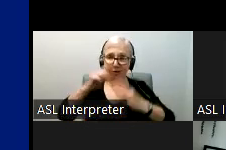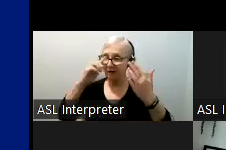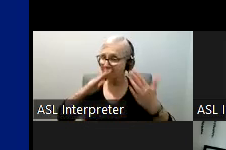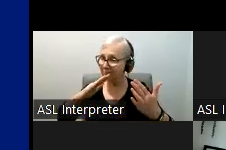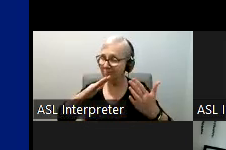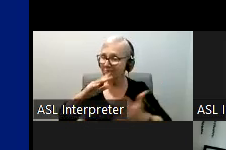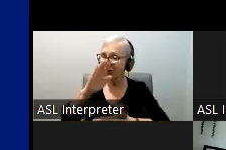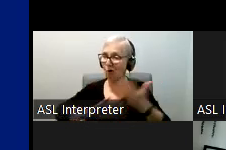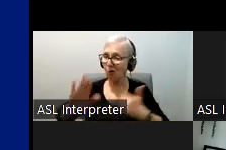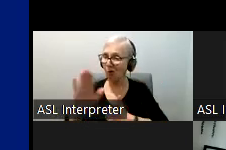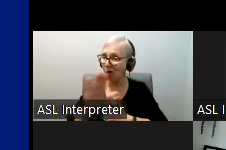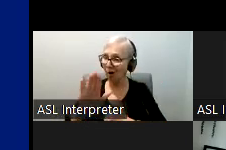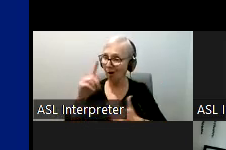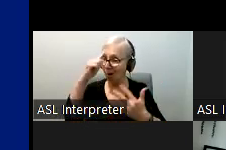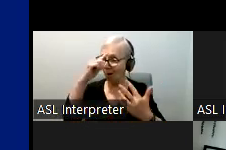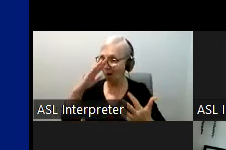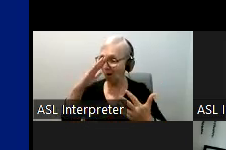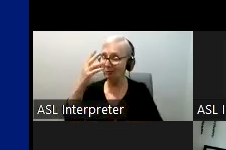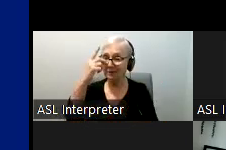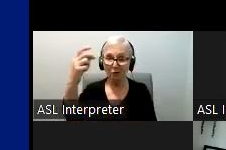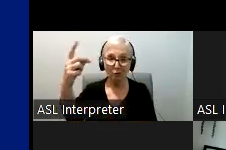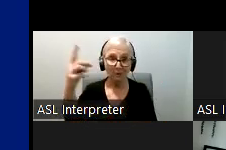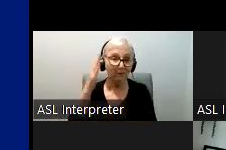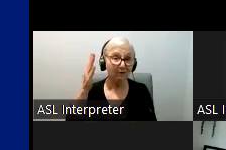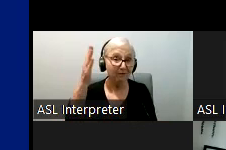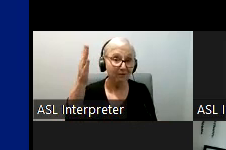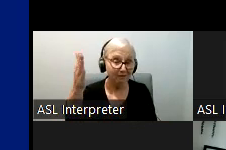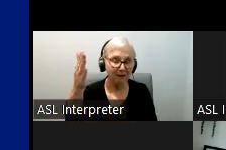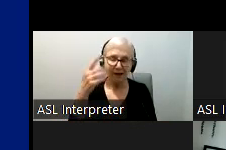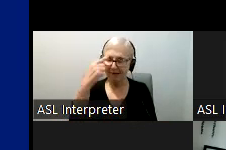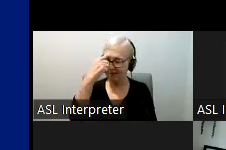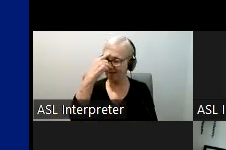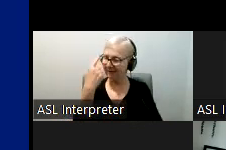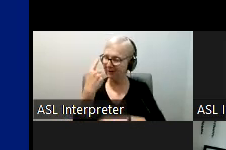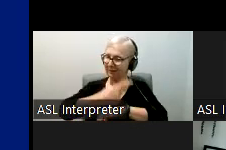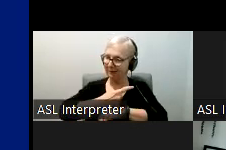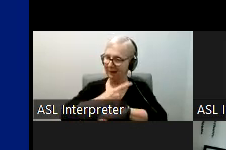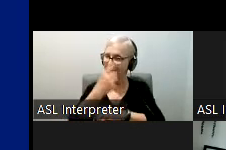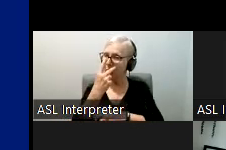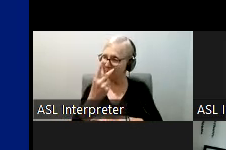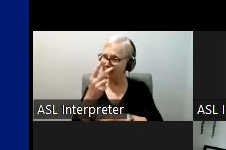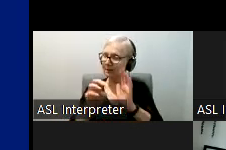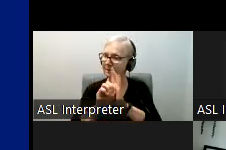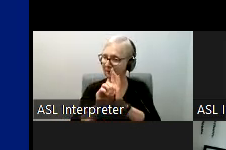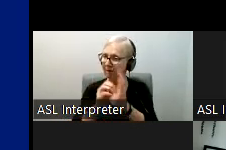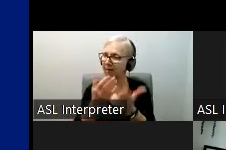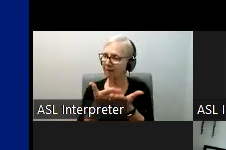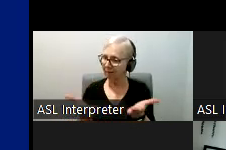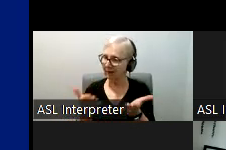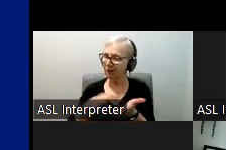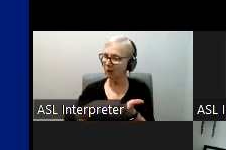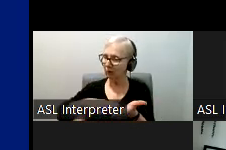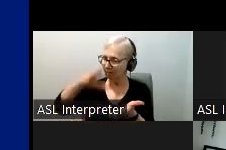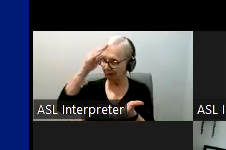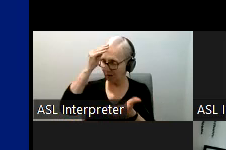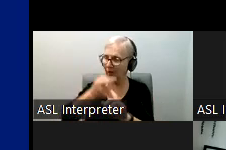and dreams are. And I think today you'll see an example of some of the things we learned from you that we're trying to do better